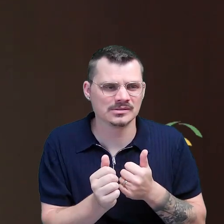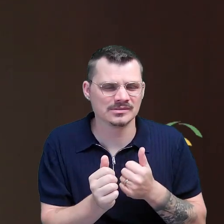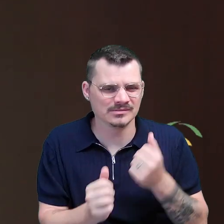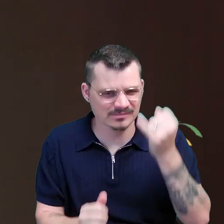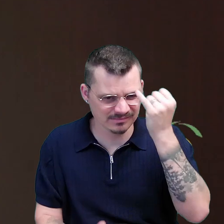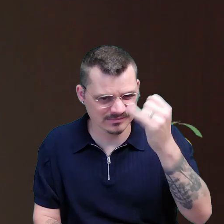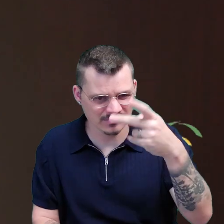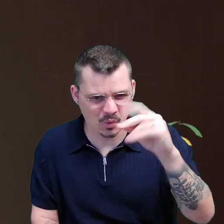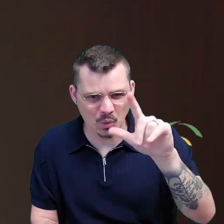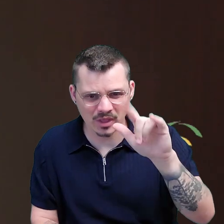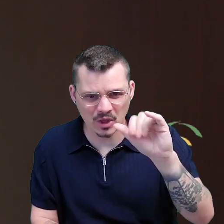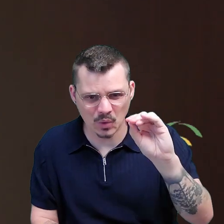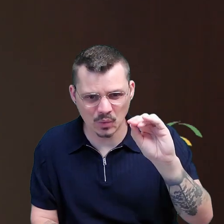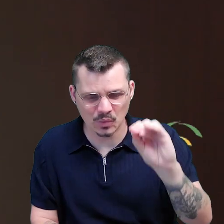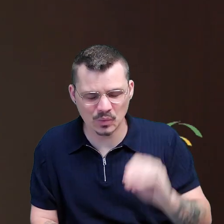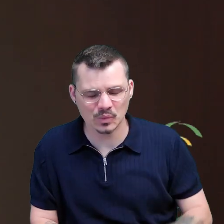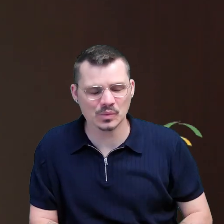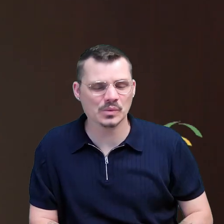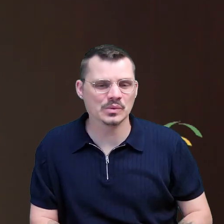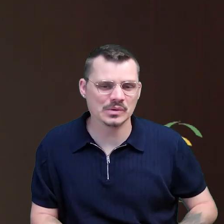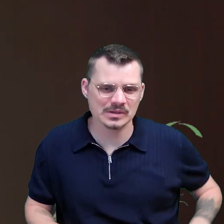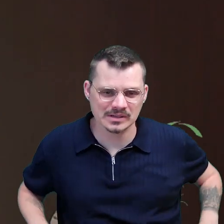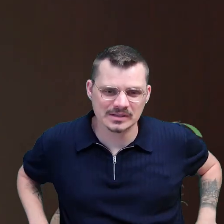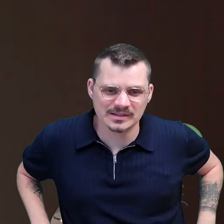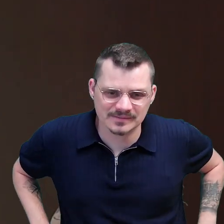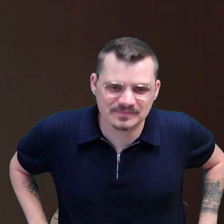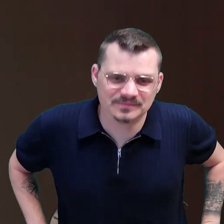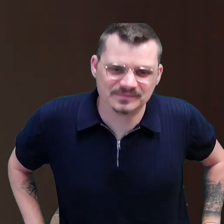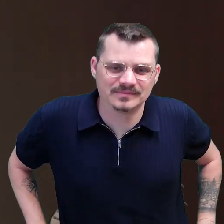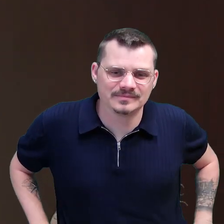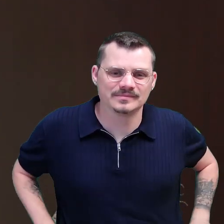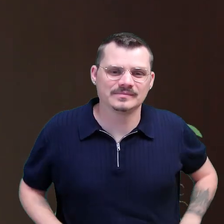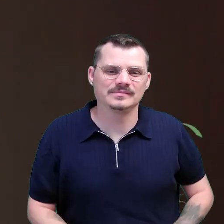Polio, wow. Who'd have thunk it, right?